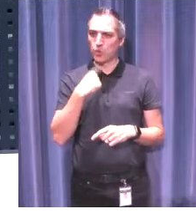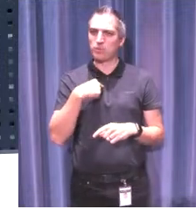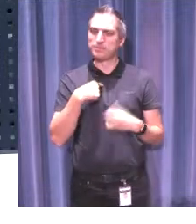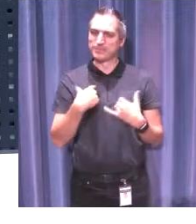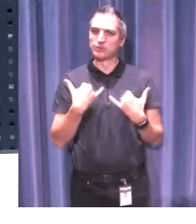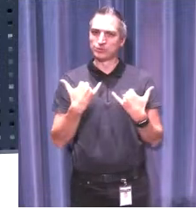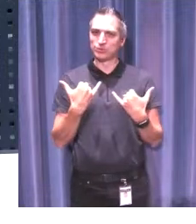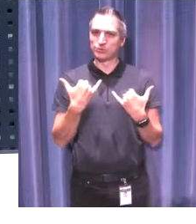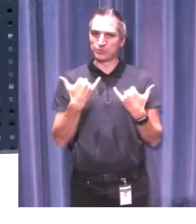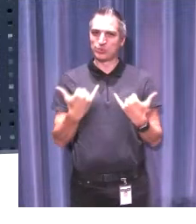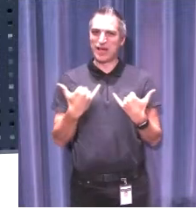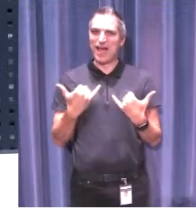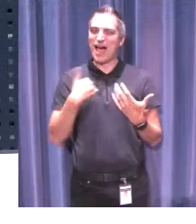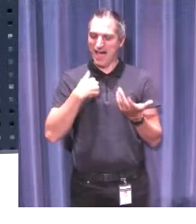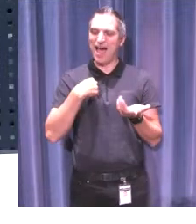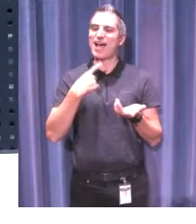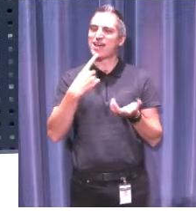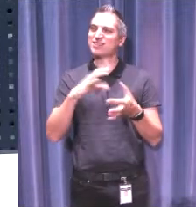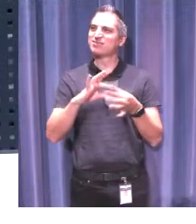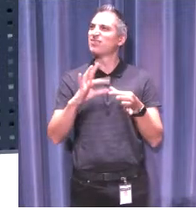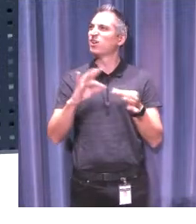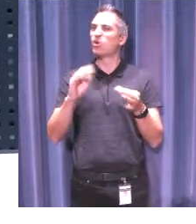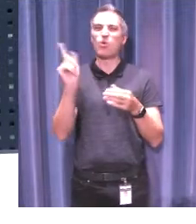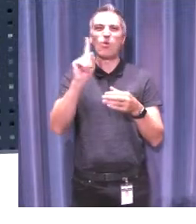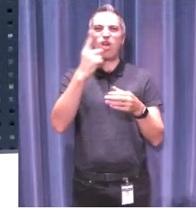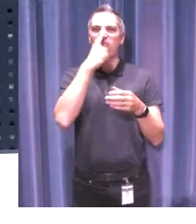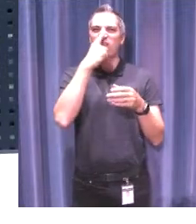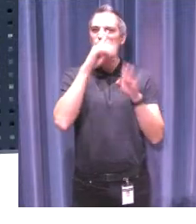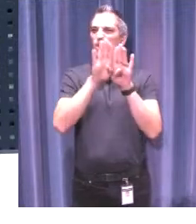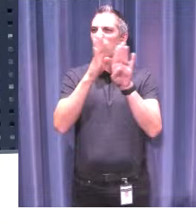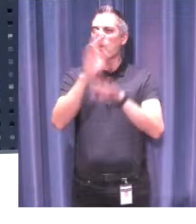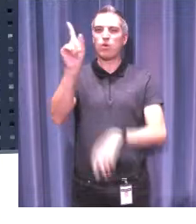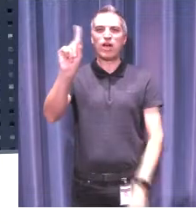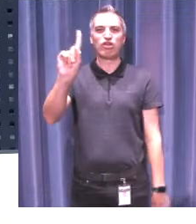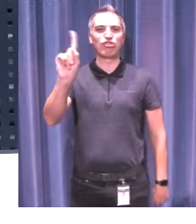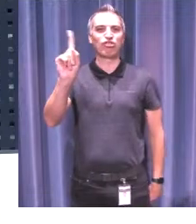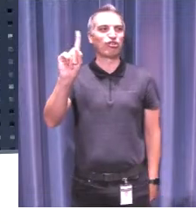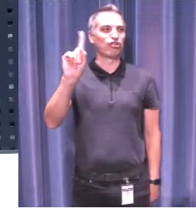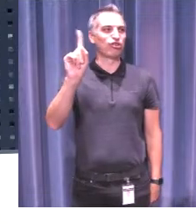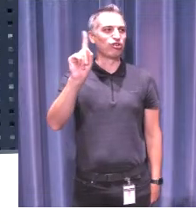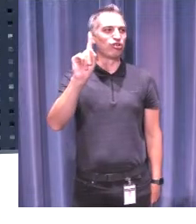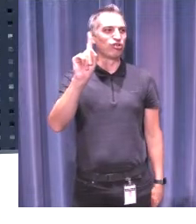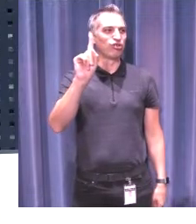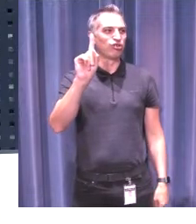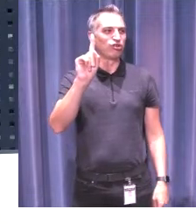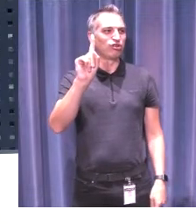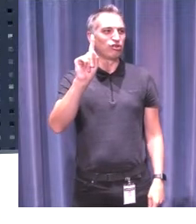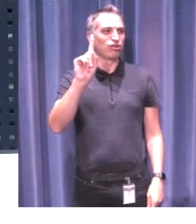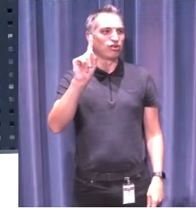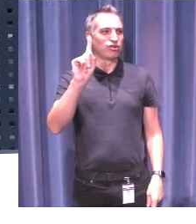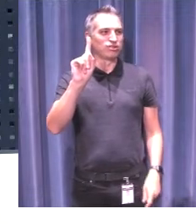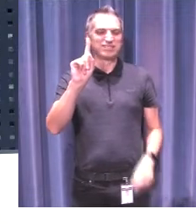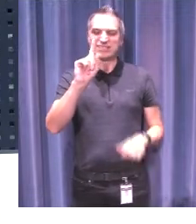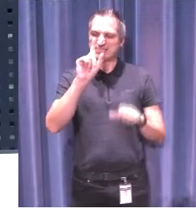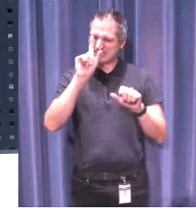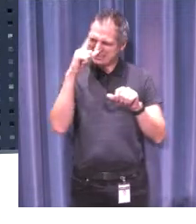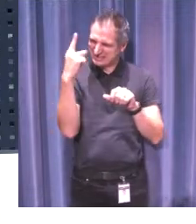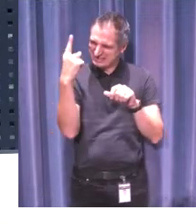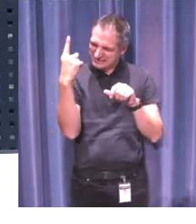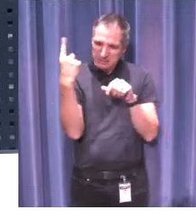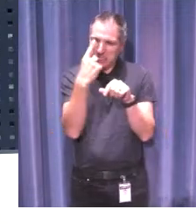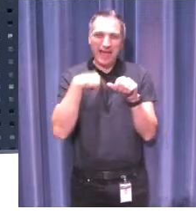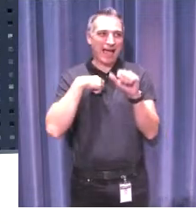door? And I like the front door to be something that I can figure out visually